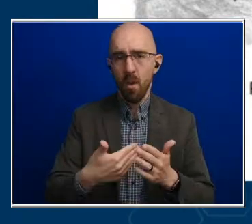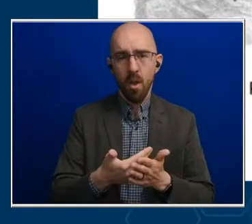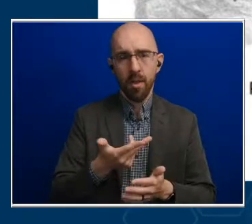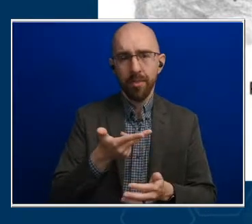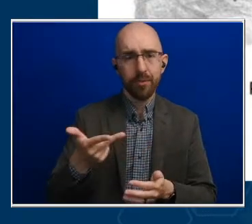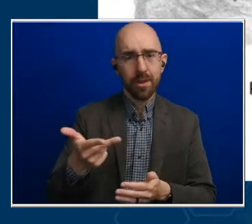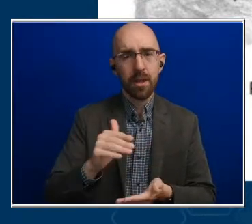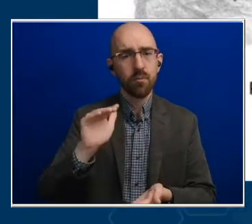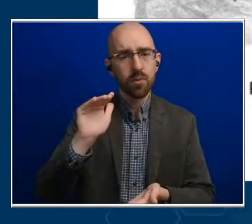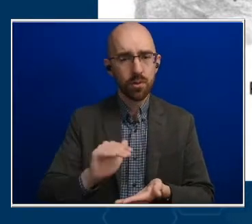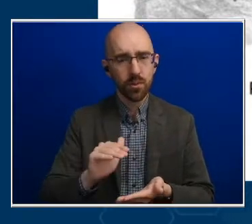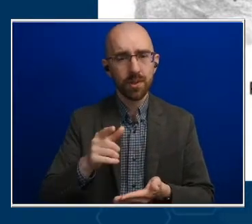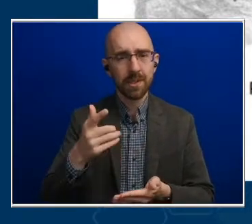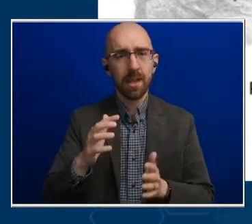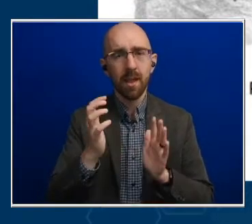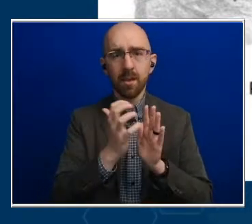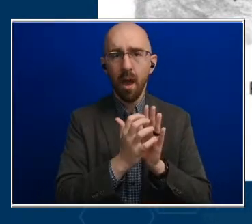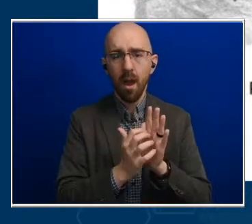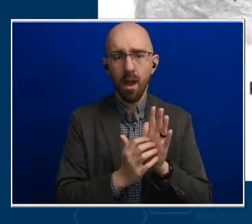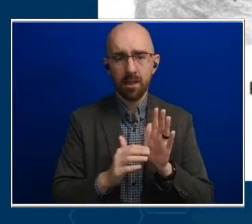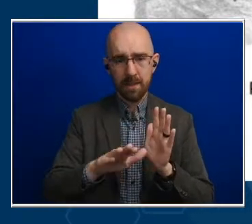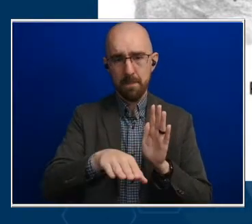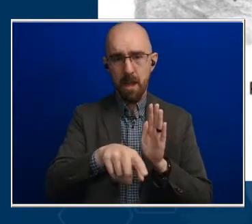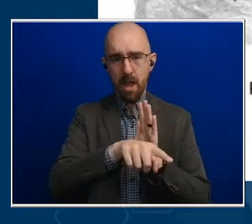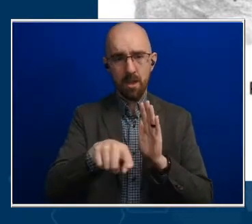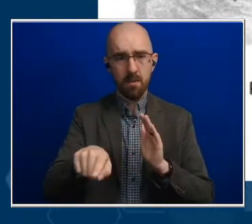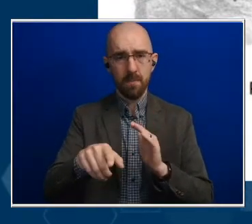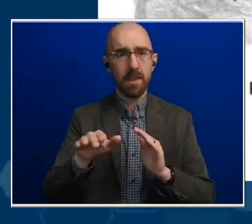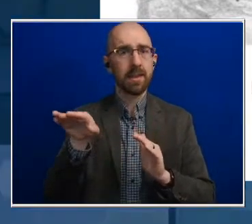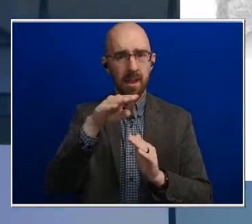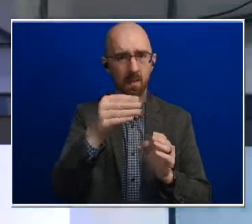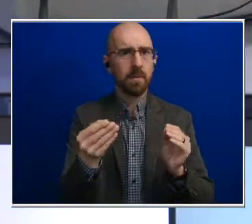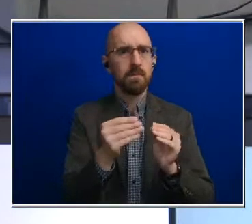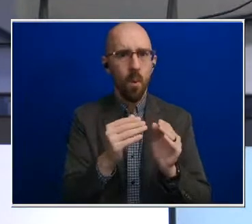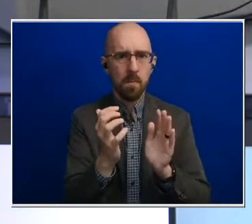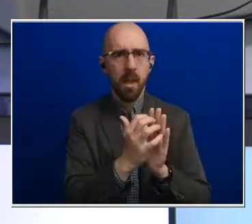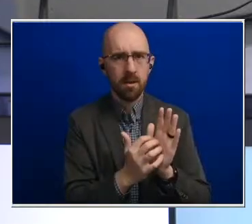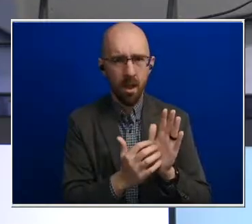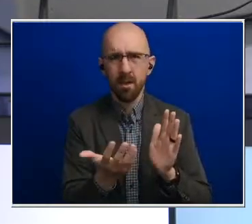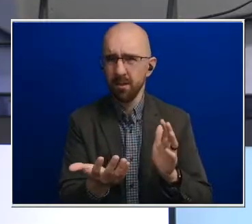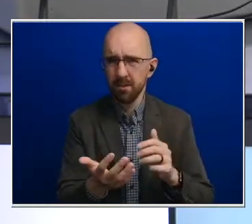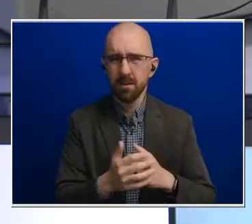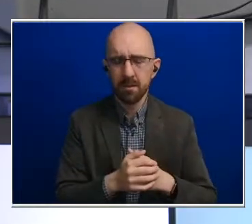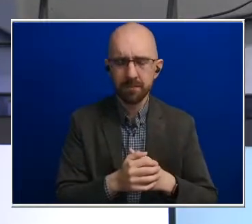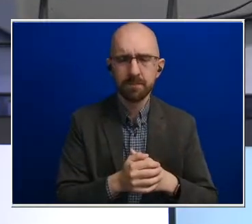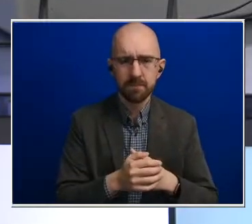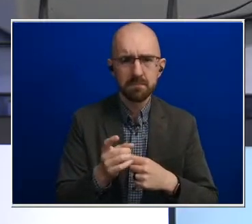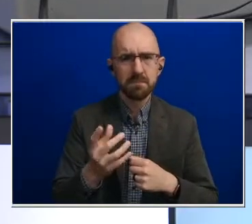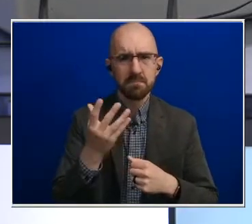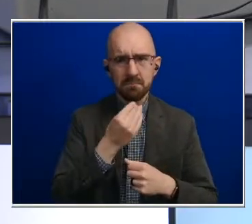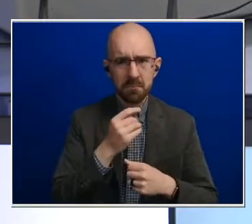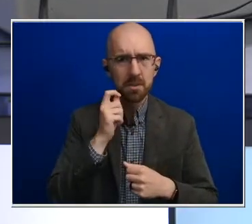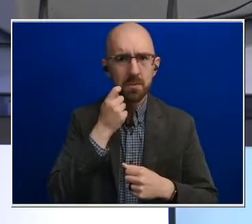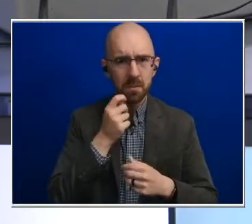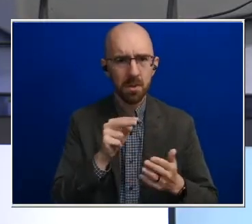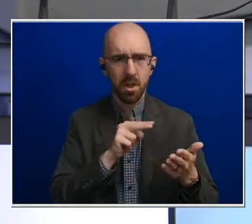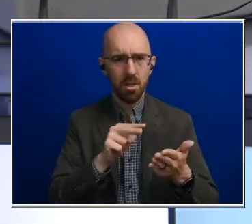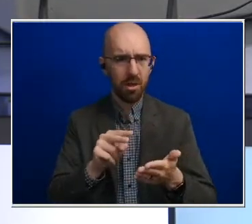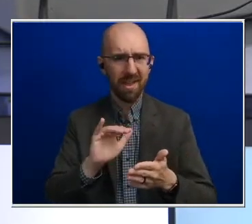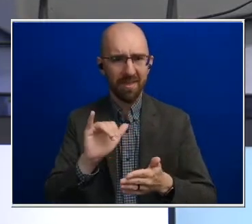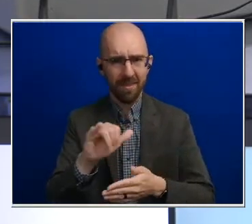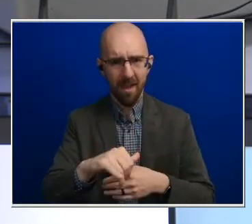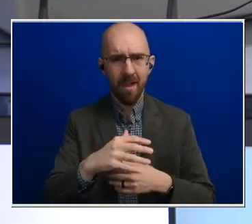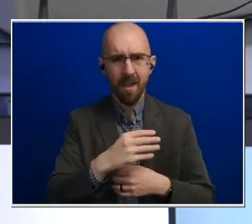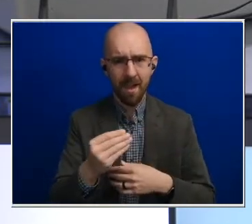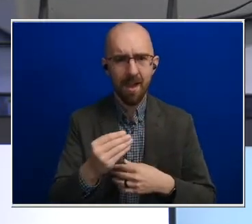black dots in the bottom panel than in the top. So it is pretty cool to take a look at that. And what kind of